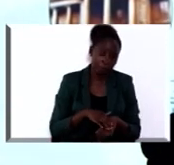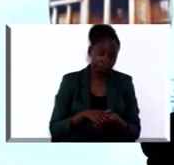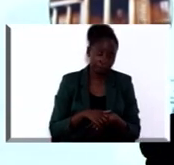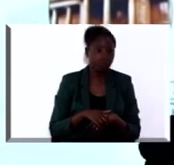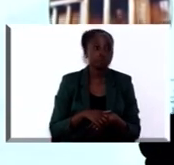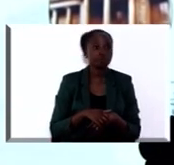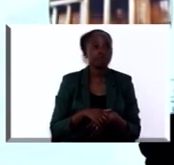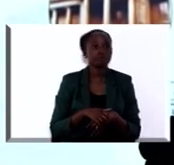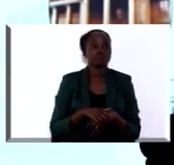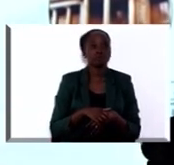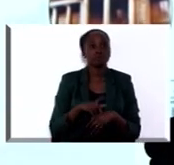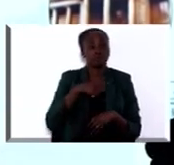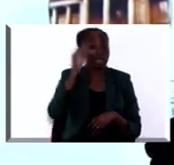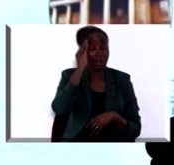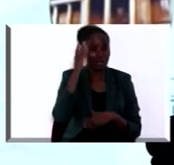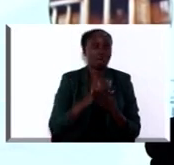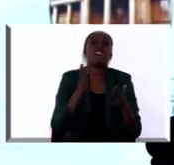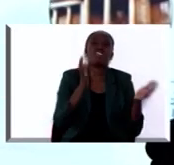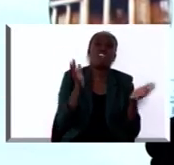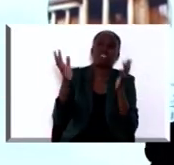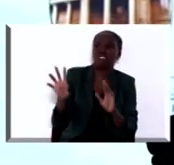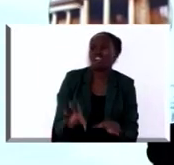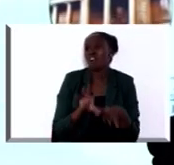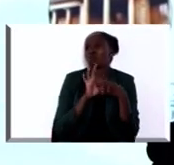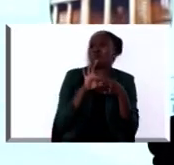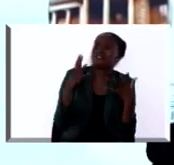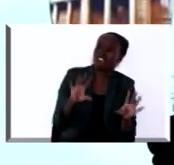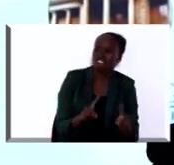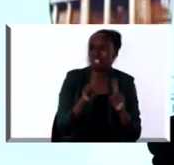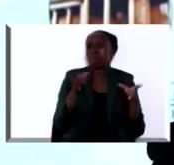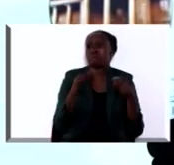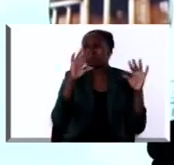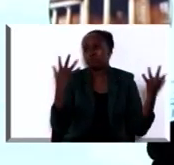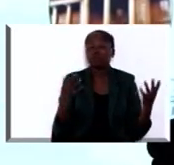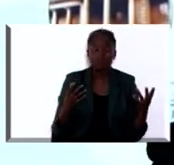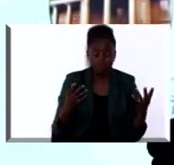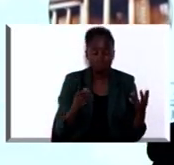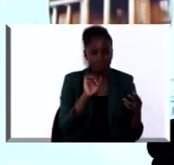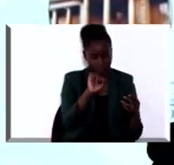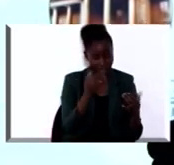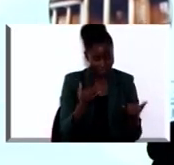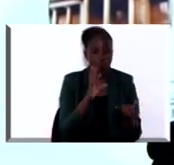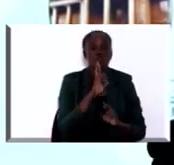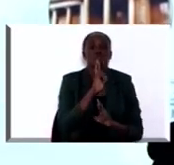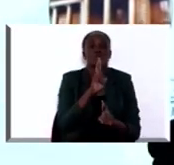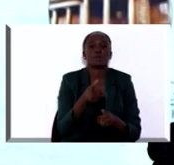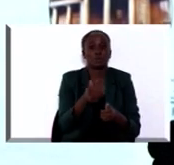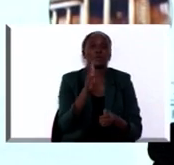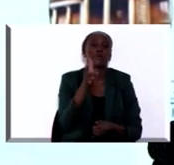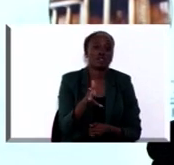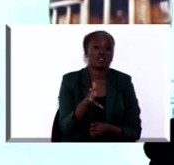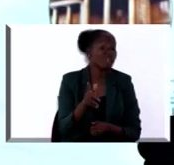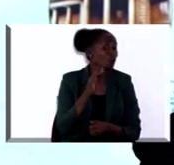I know the commitments made were not met. We are reporting back on each of these commitments. Where we are not